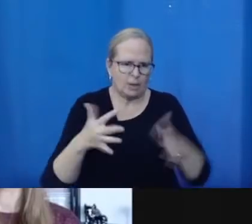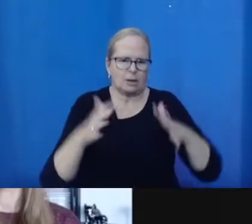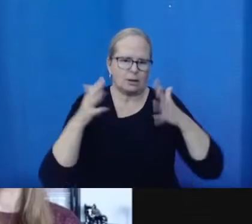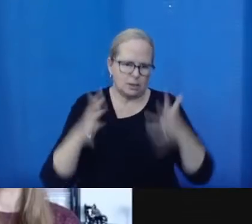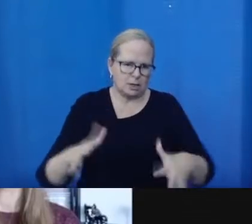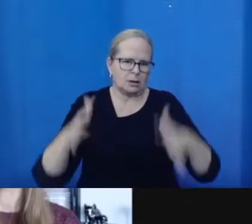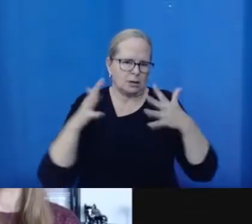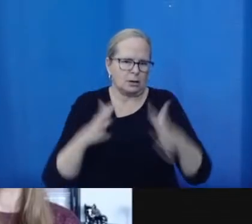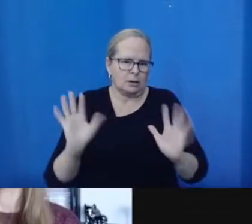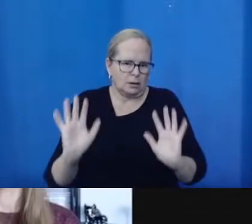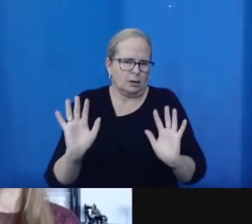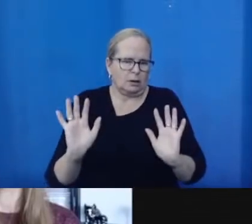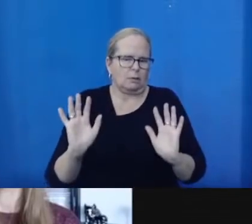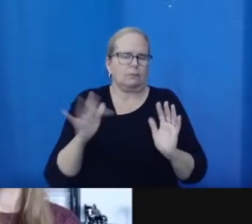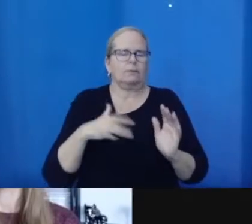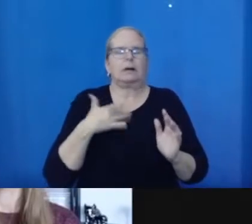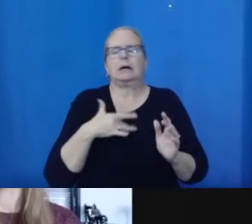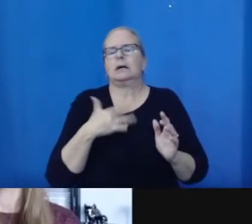overwhelmed.